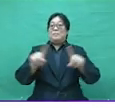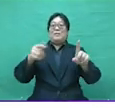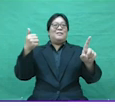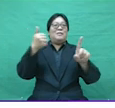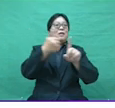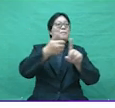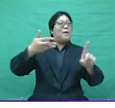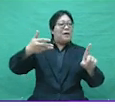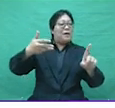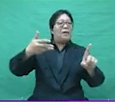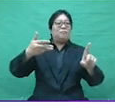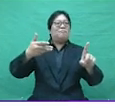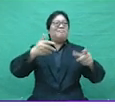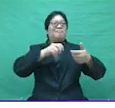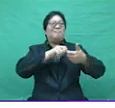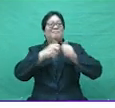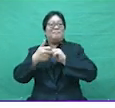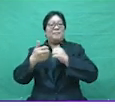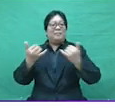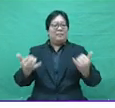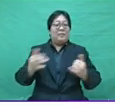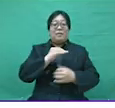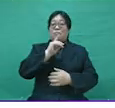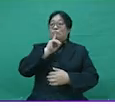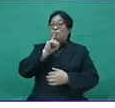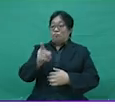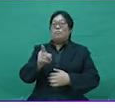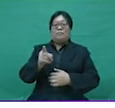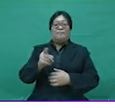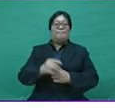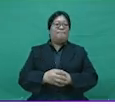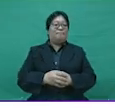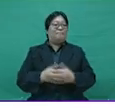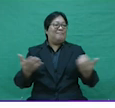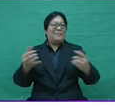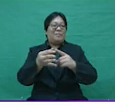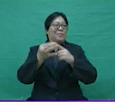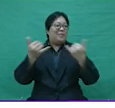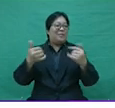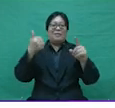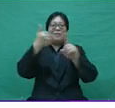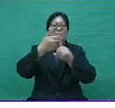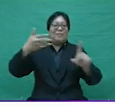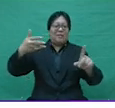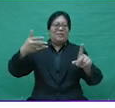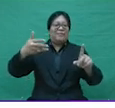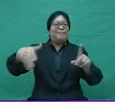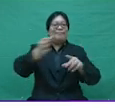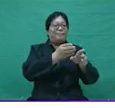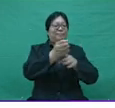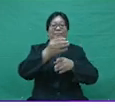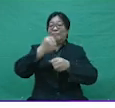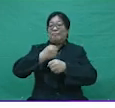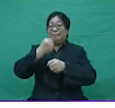about the impacts that that crisis had, and for sure, especially what is the impact on the